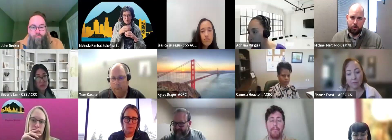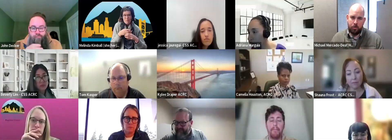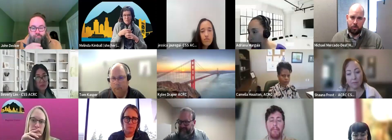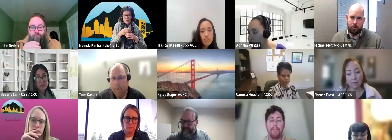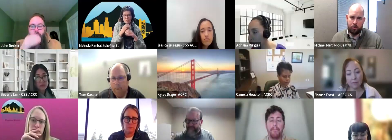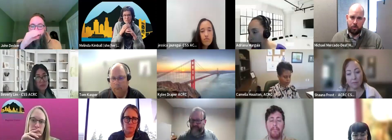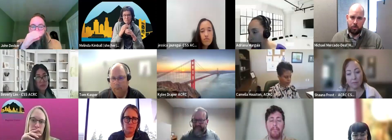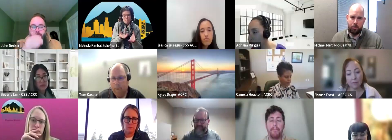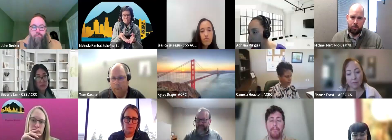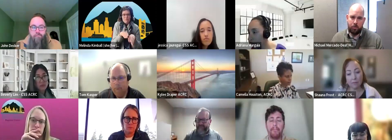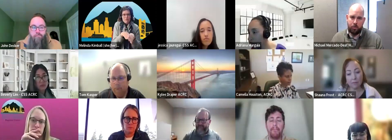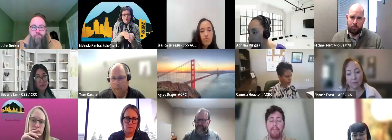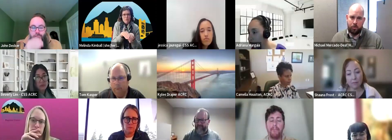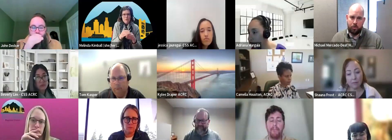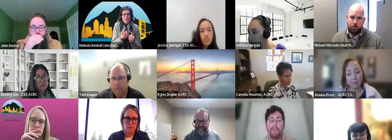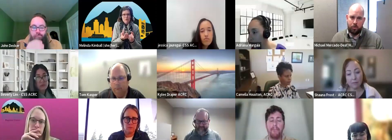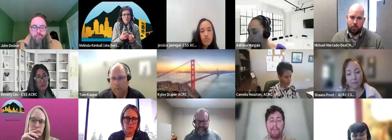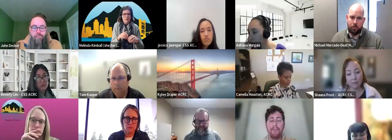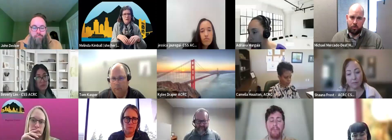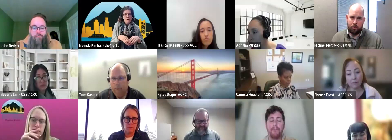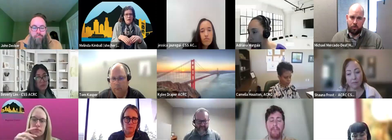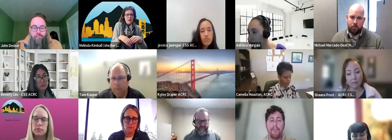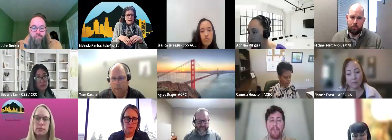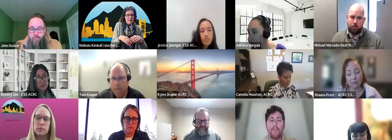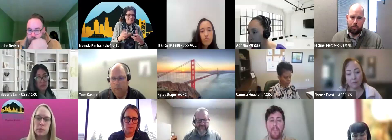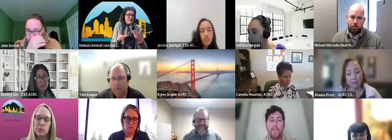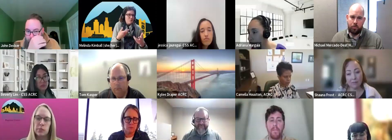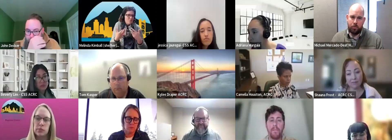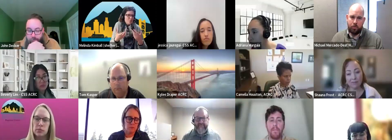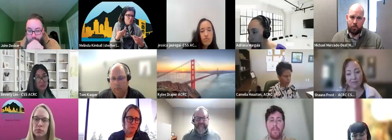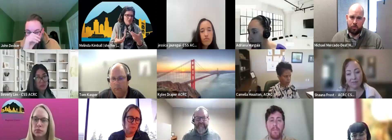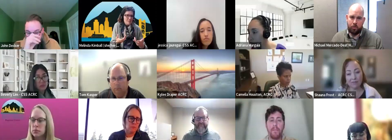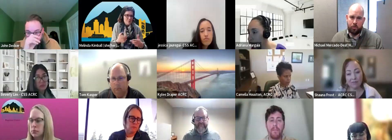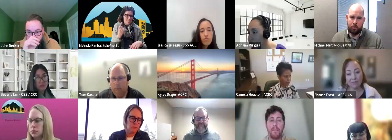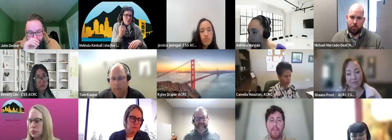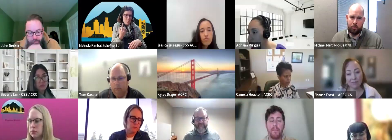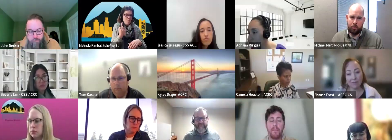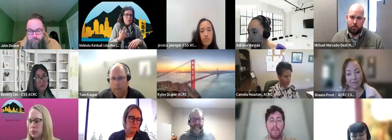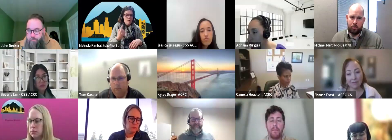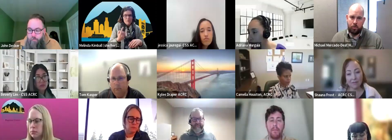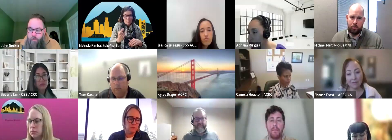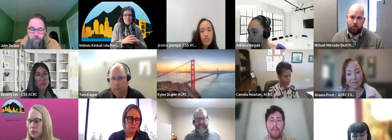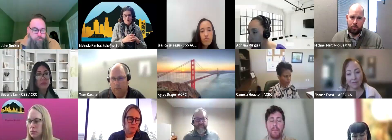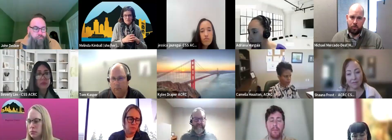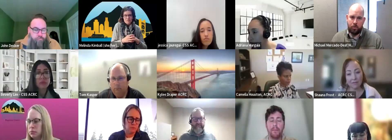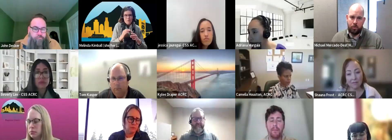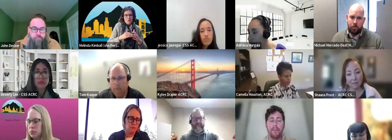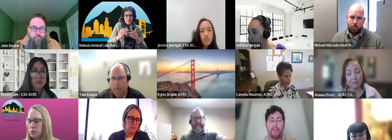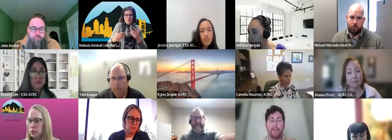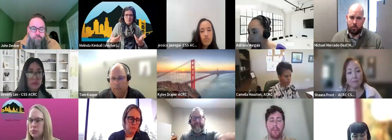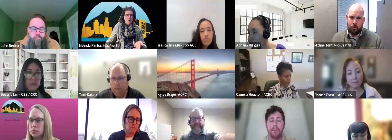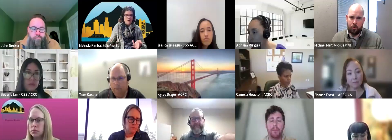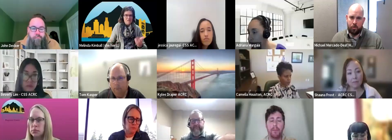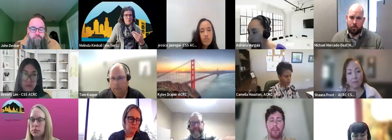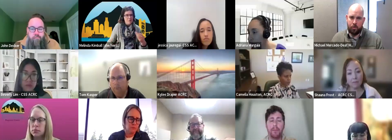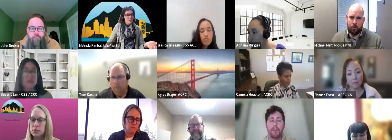your mouth, or just being folded over, is not culturally accepted. There's not one universal sign. There's a